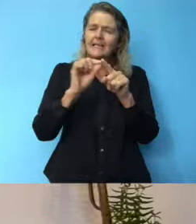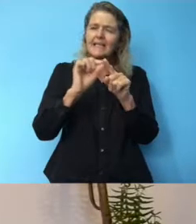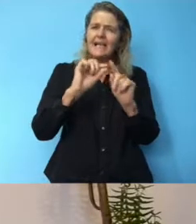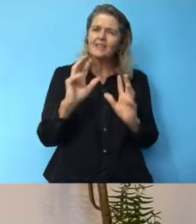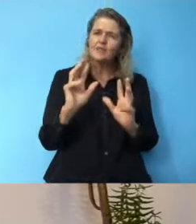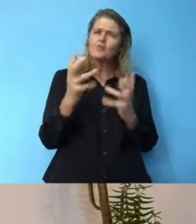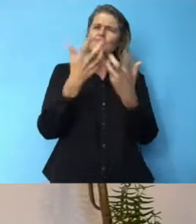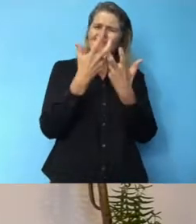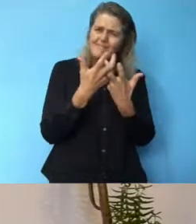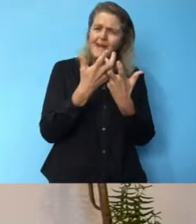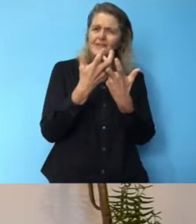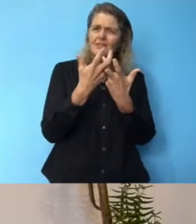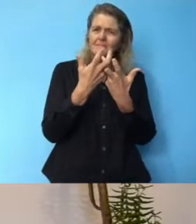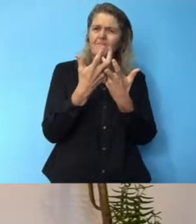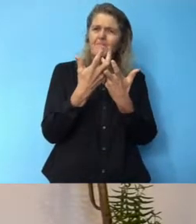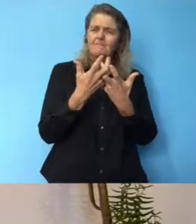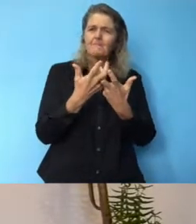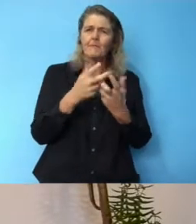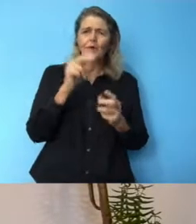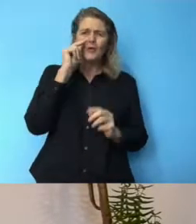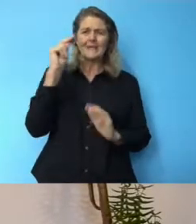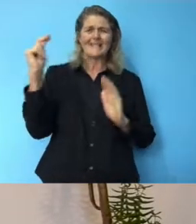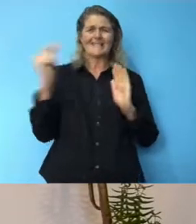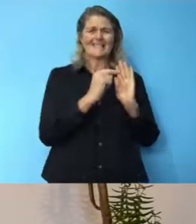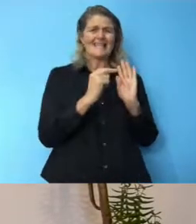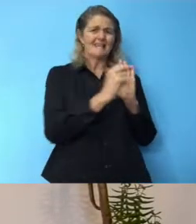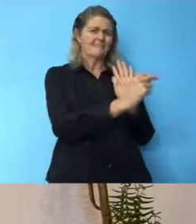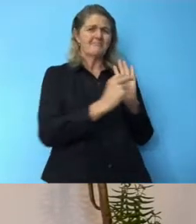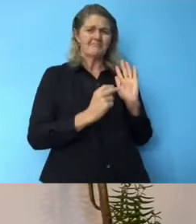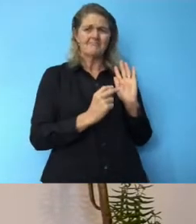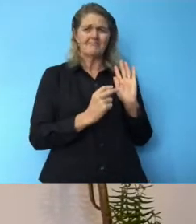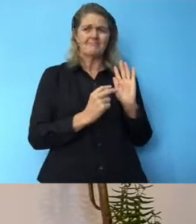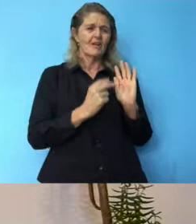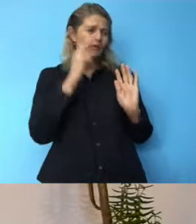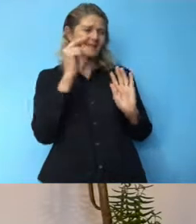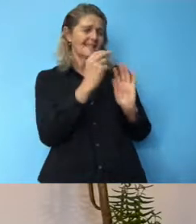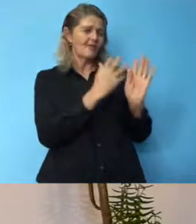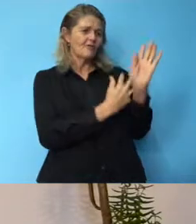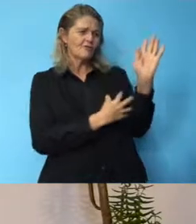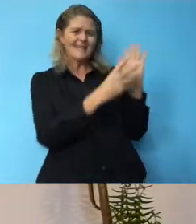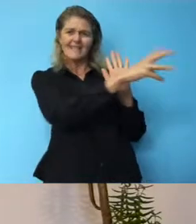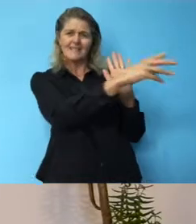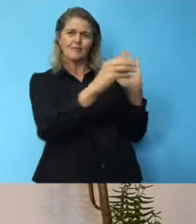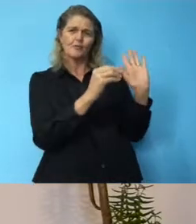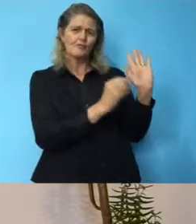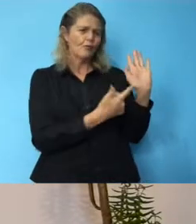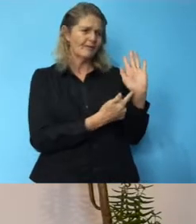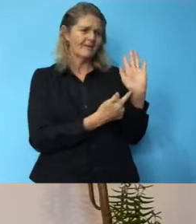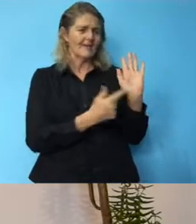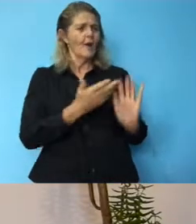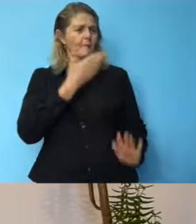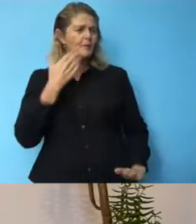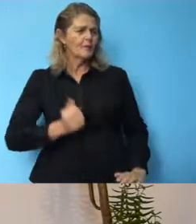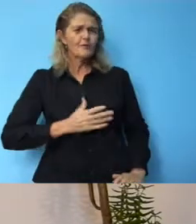really beautifully and nicely together. You can see here, you know, like you can pick up even those greens with this. We've really already got a really